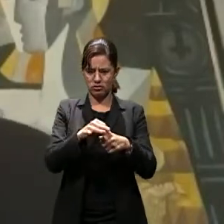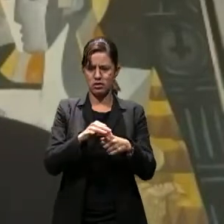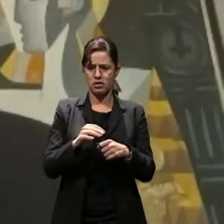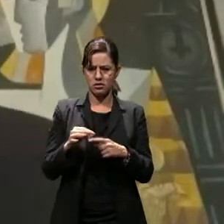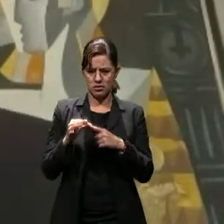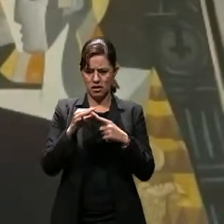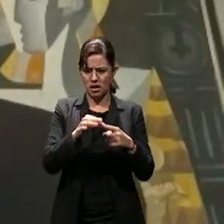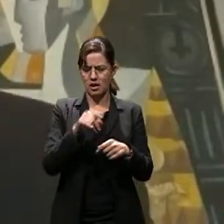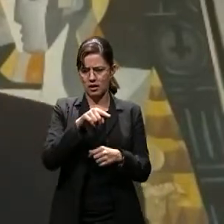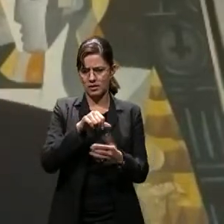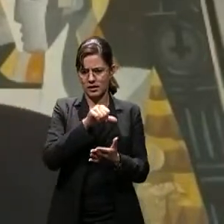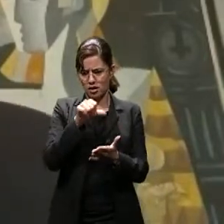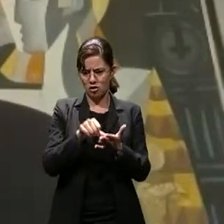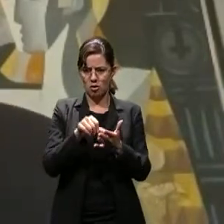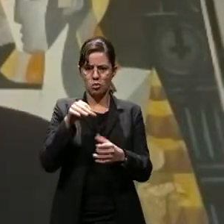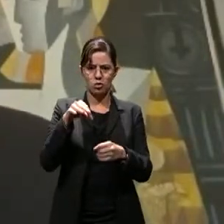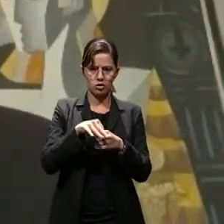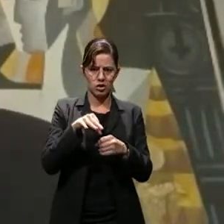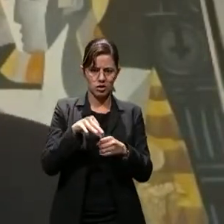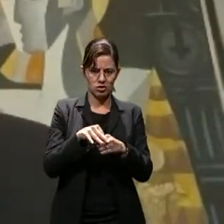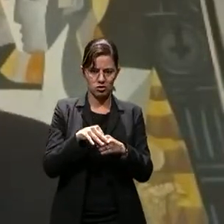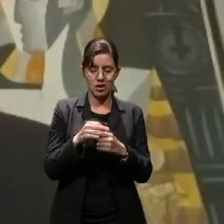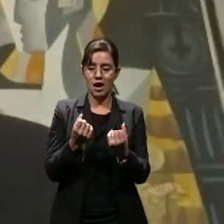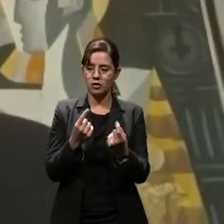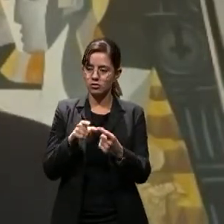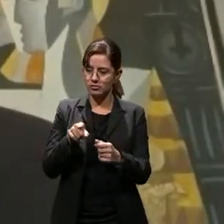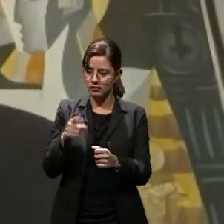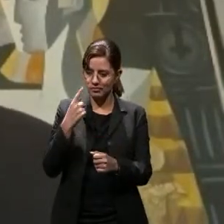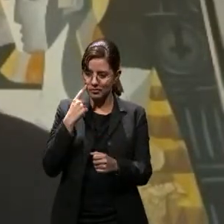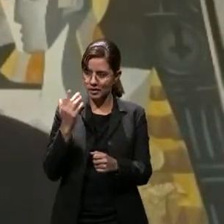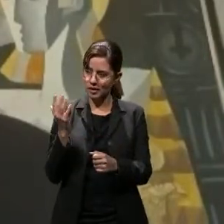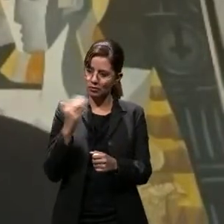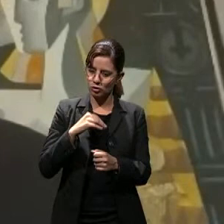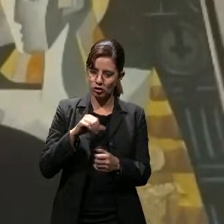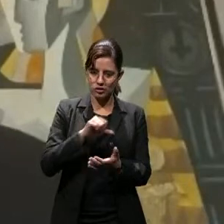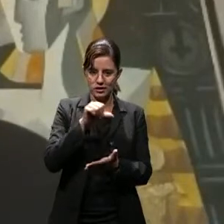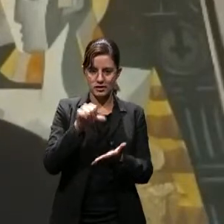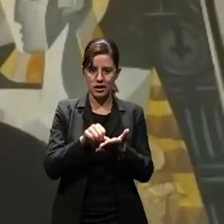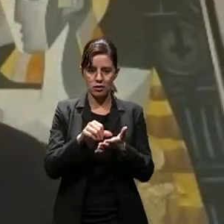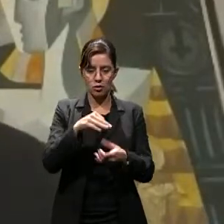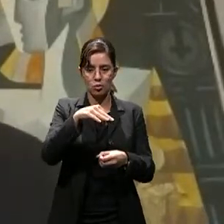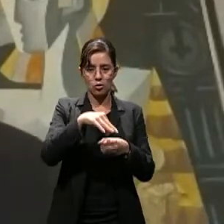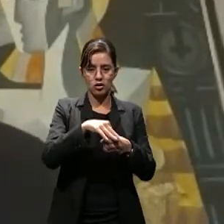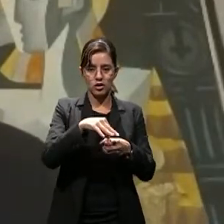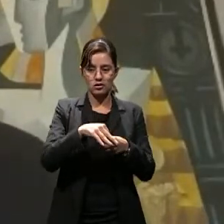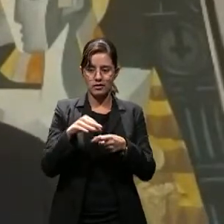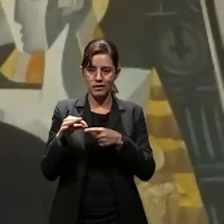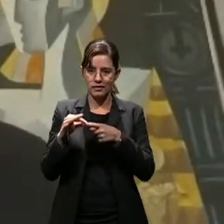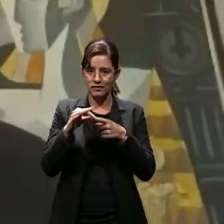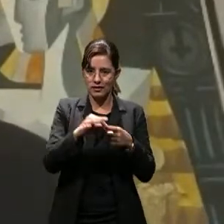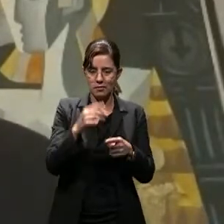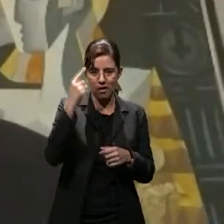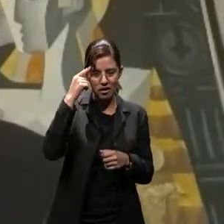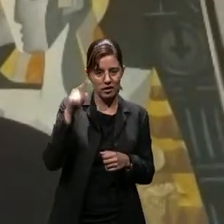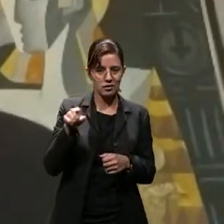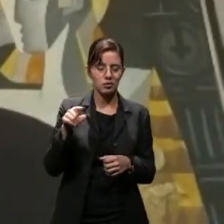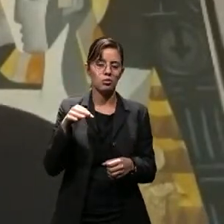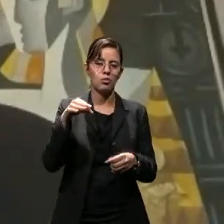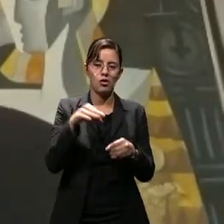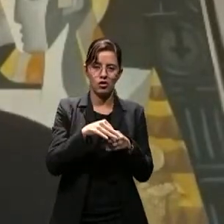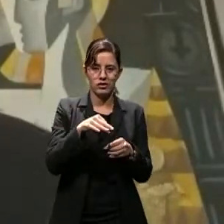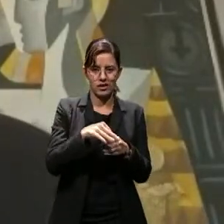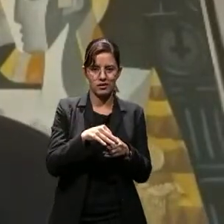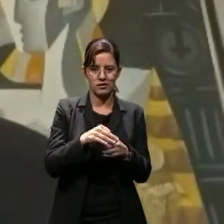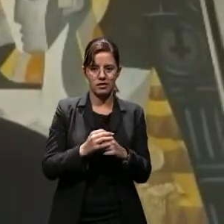rallying people to go to vote to voting centers, their own voting centers or different voting